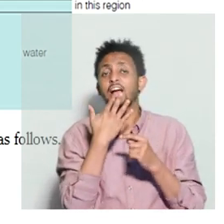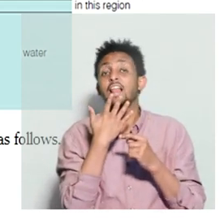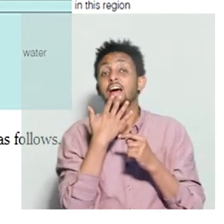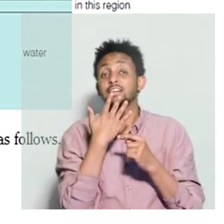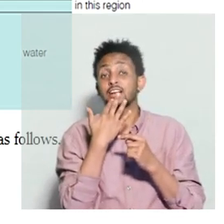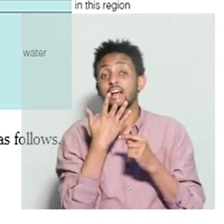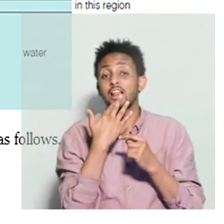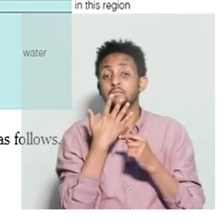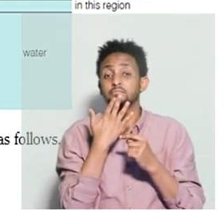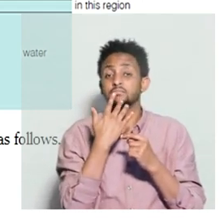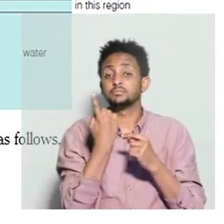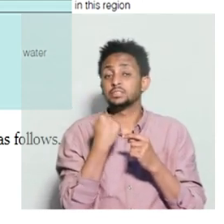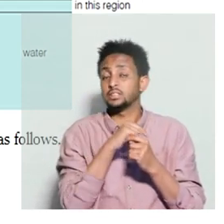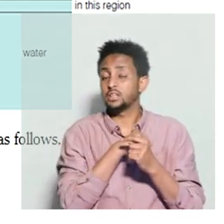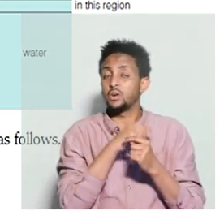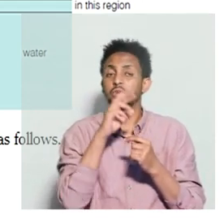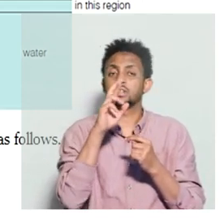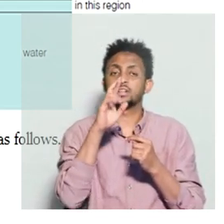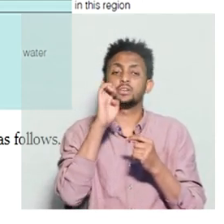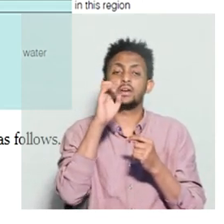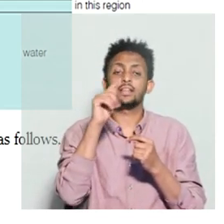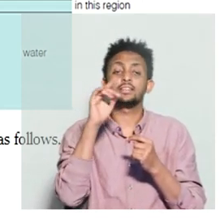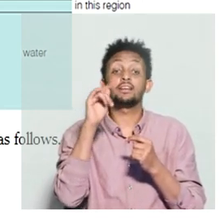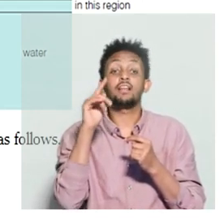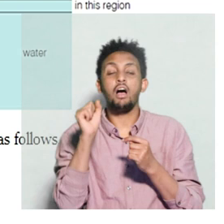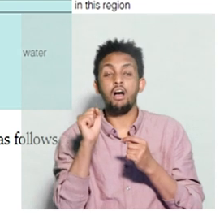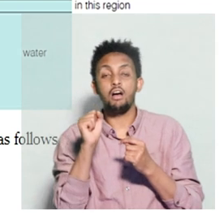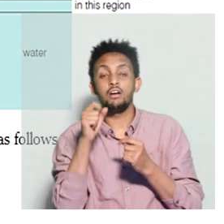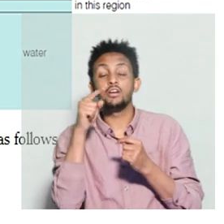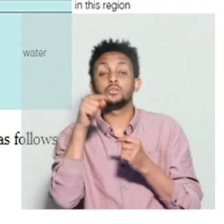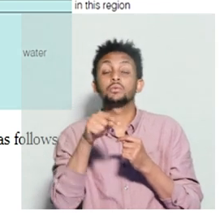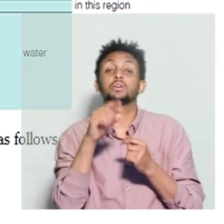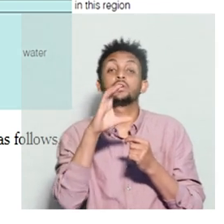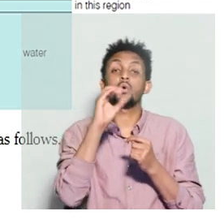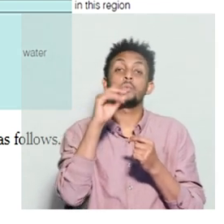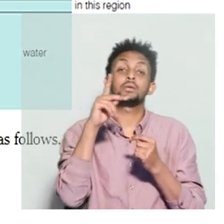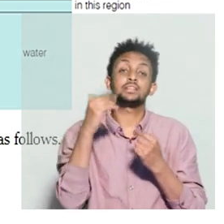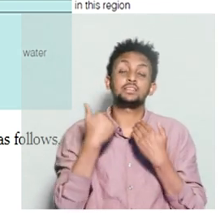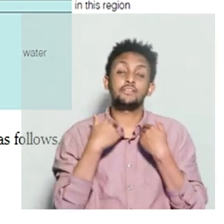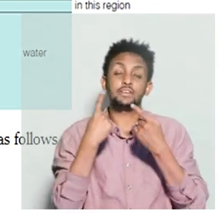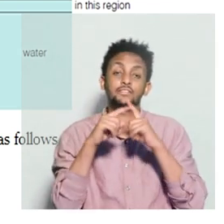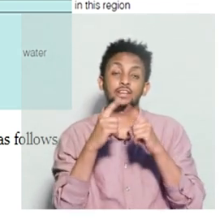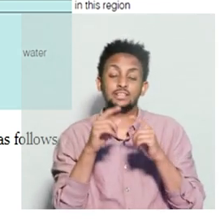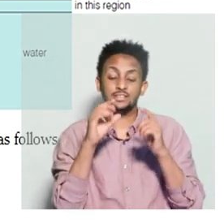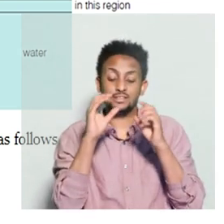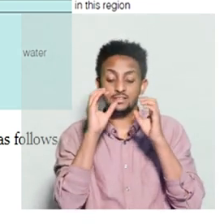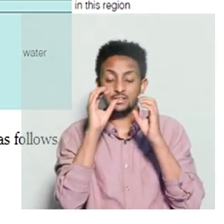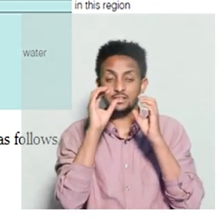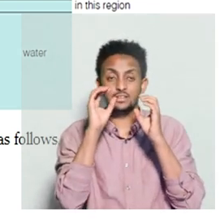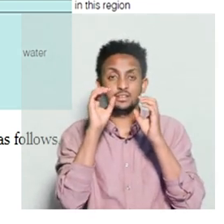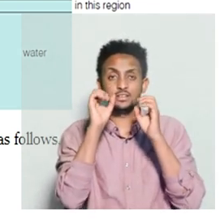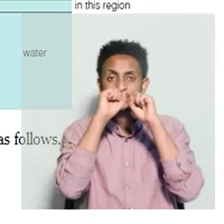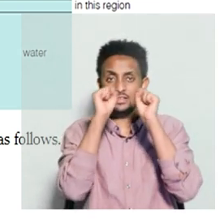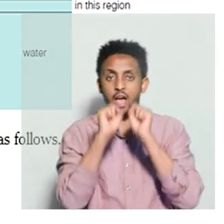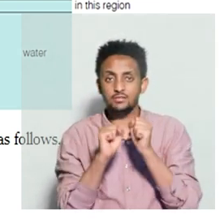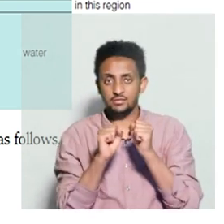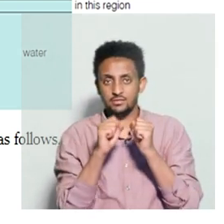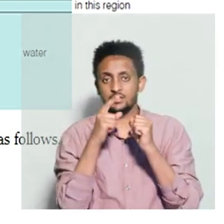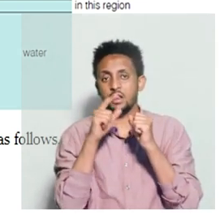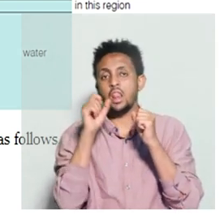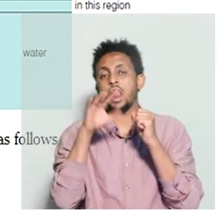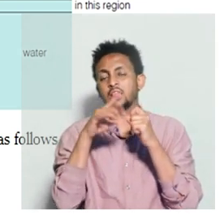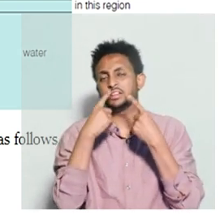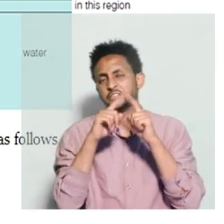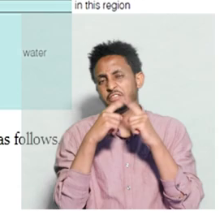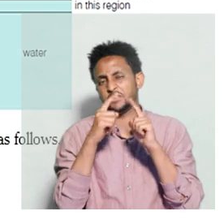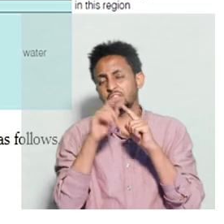formed on our retina appears due to that corpuscles have different size. So different